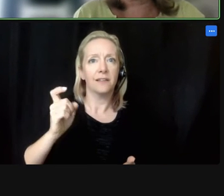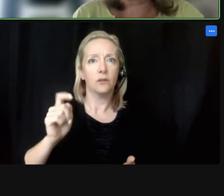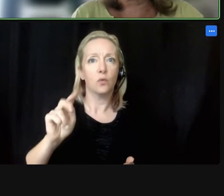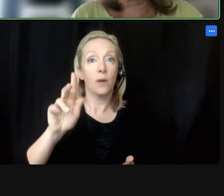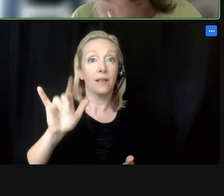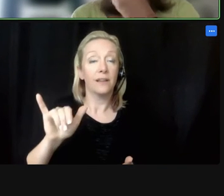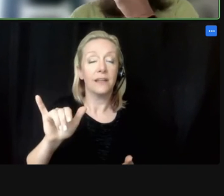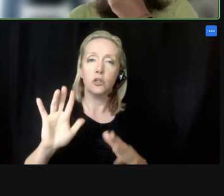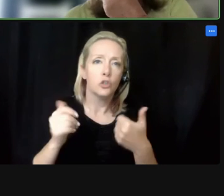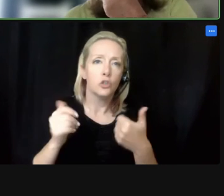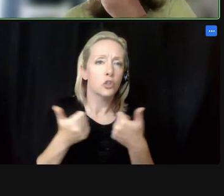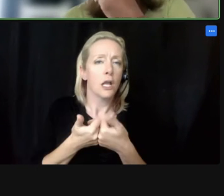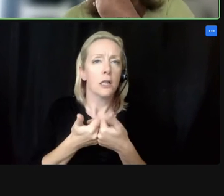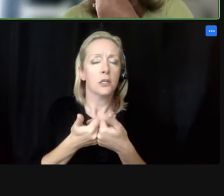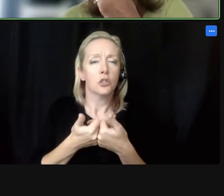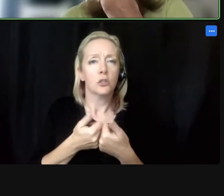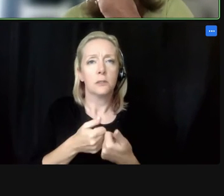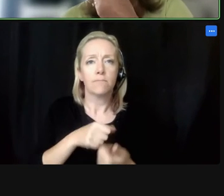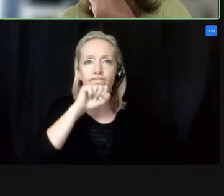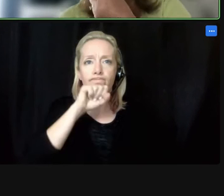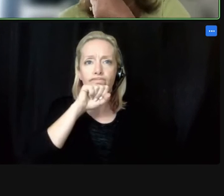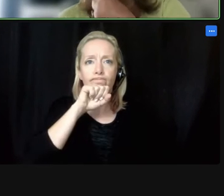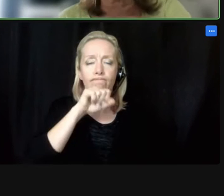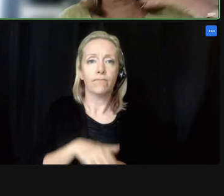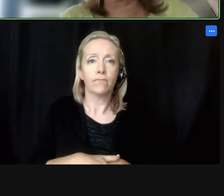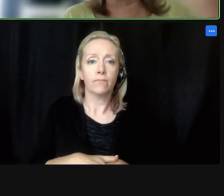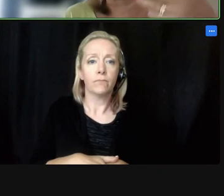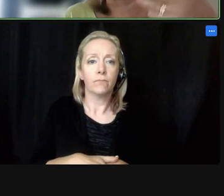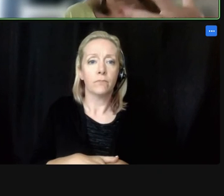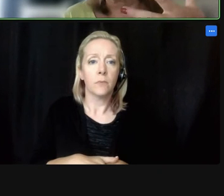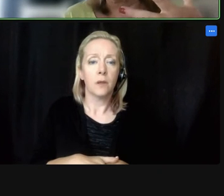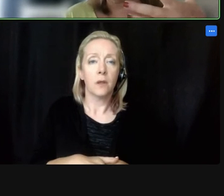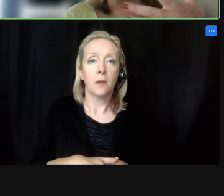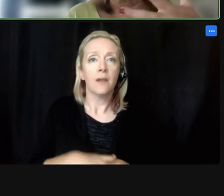feel that, maybe a neurotypical child would